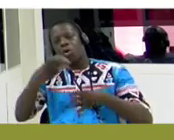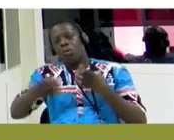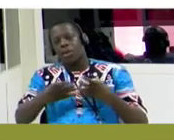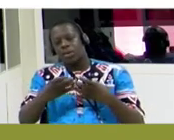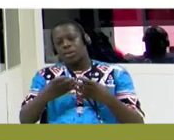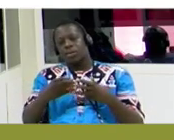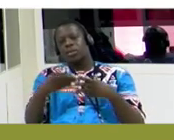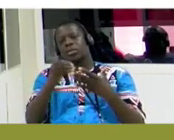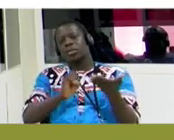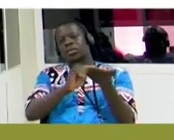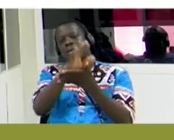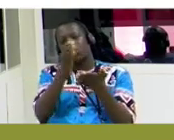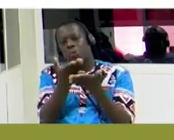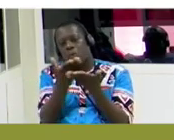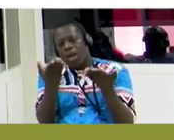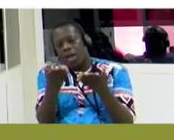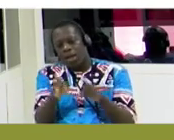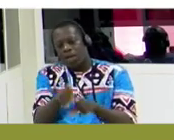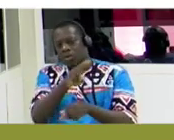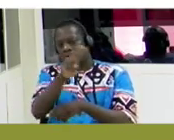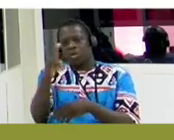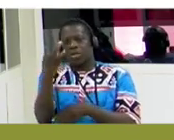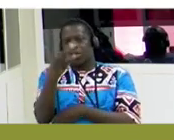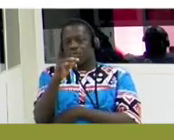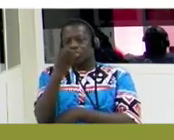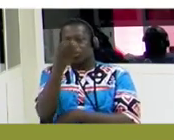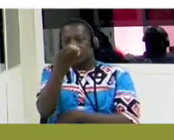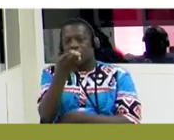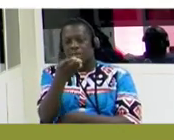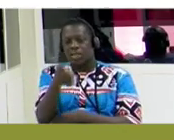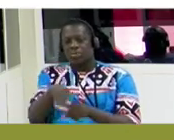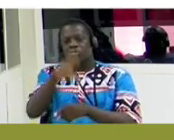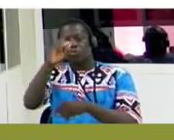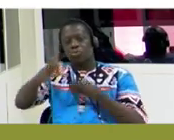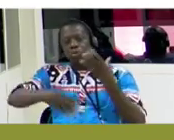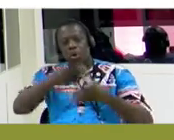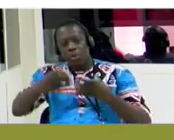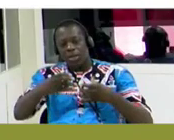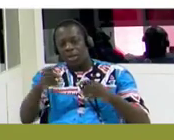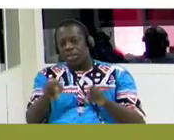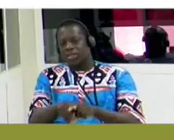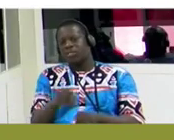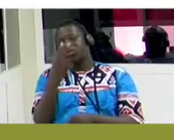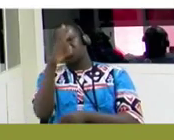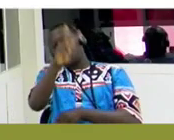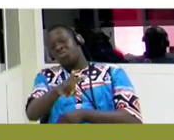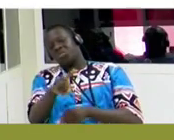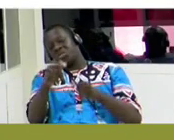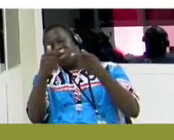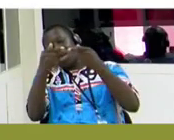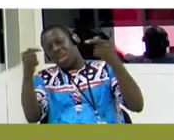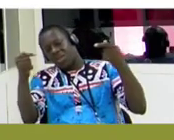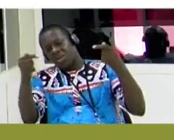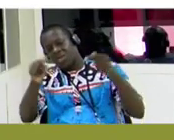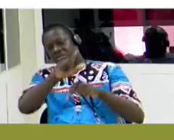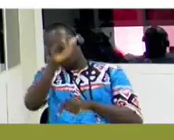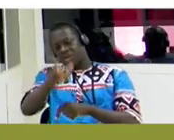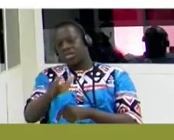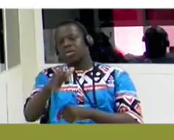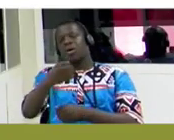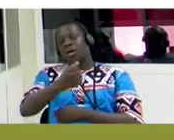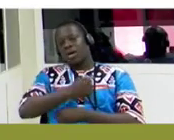complaint. Because if you say that you are going to lodge a complaint, you will be termed as an enemy. So you are afraid of doing